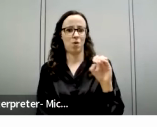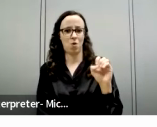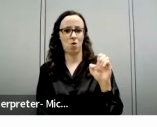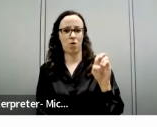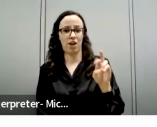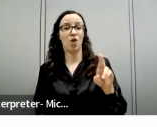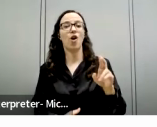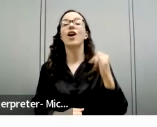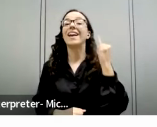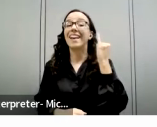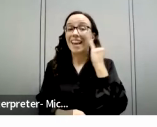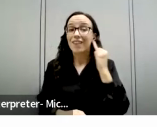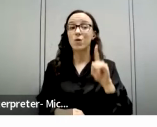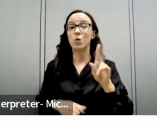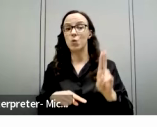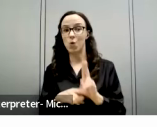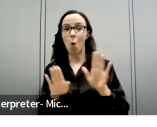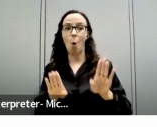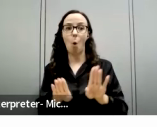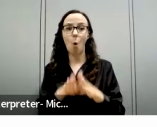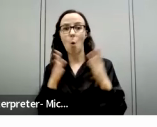open licensing components.